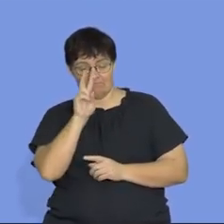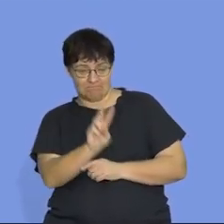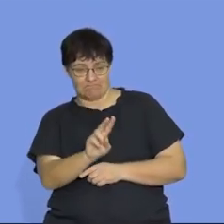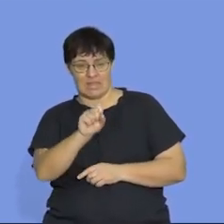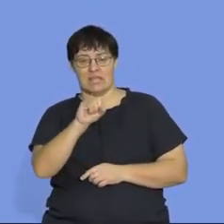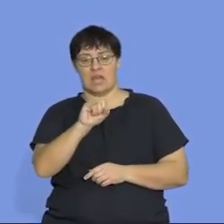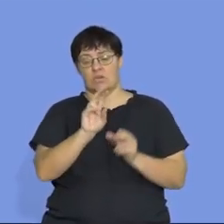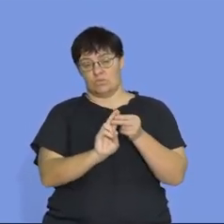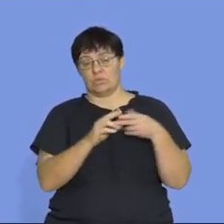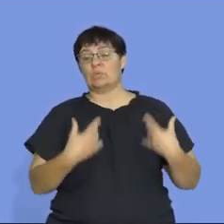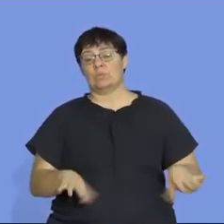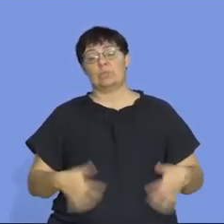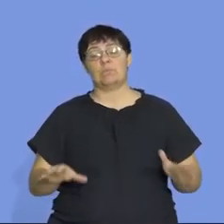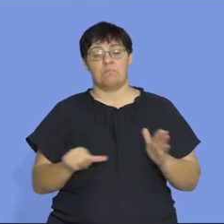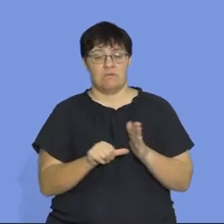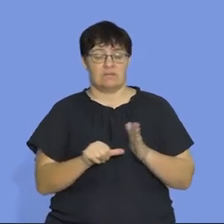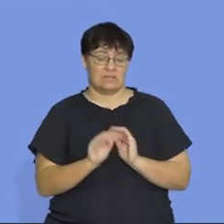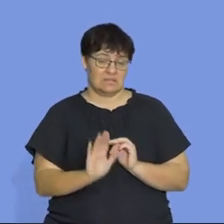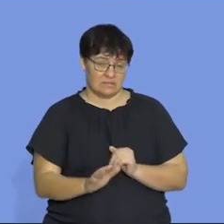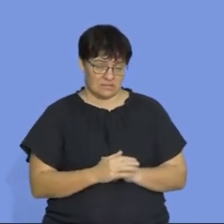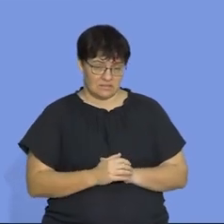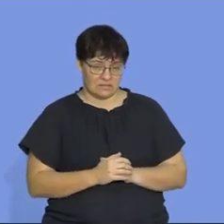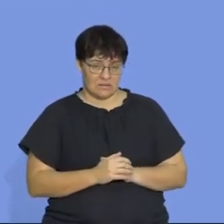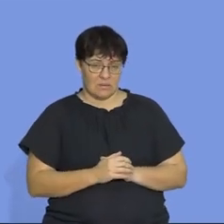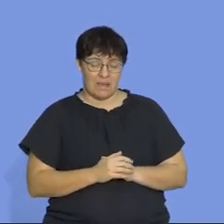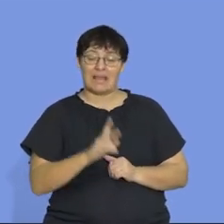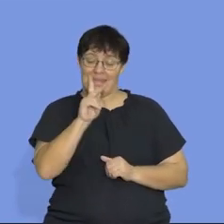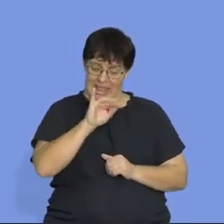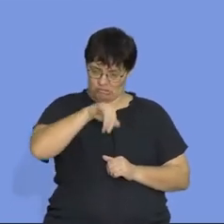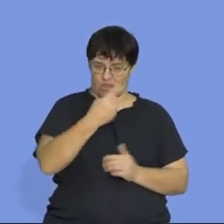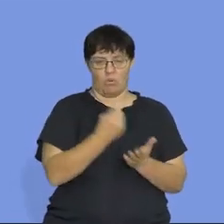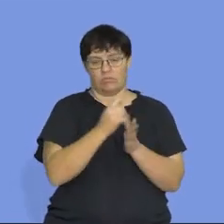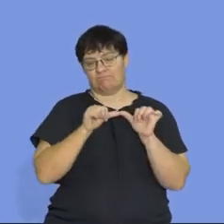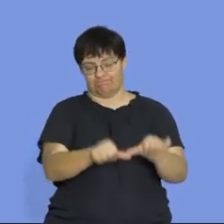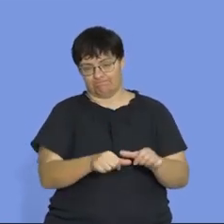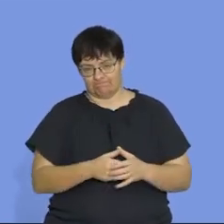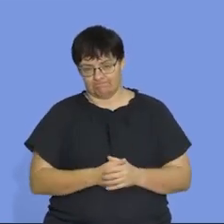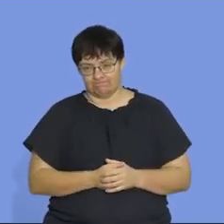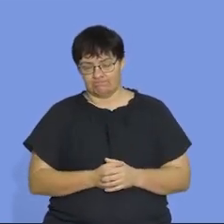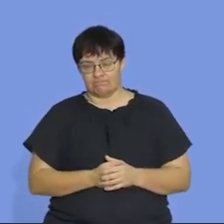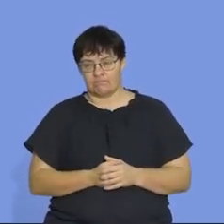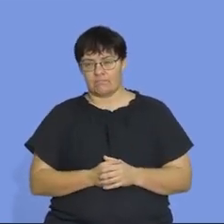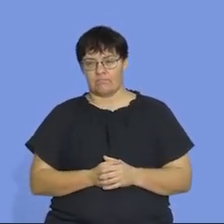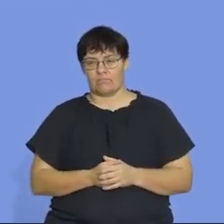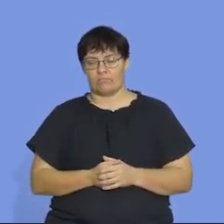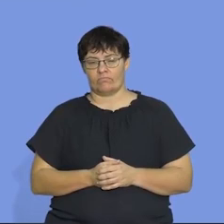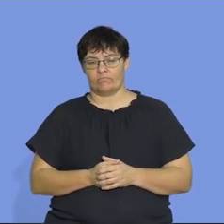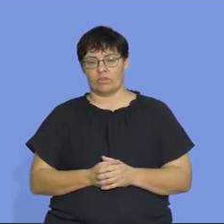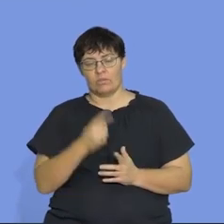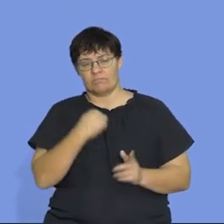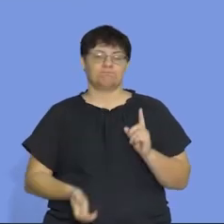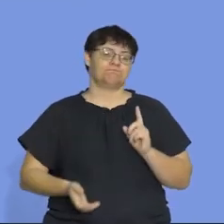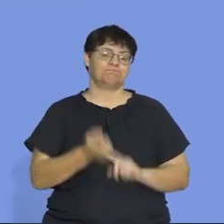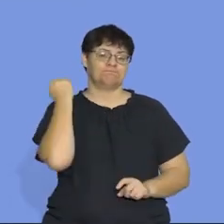very, very important, but we would always talk about the kilojoules, right? Now, if we are to determine, for